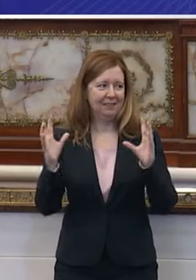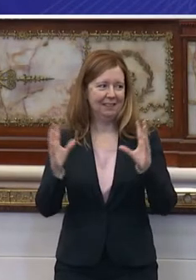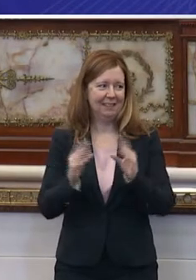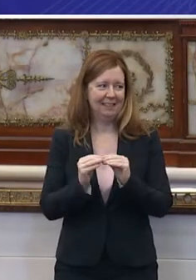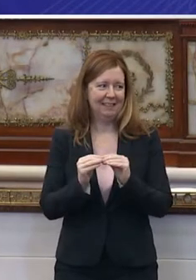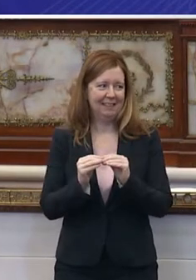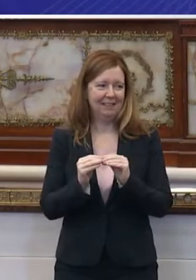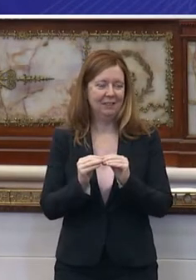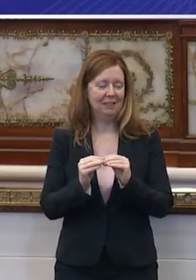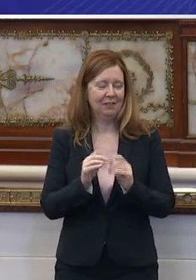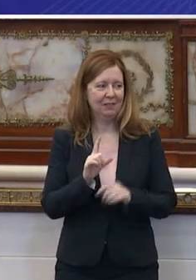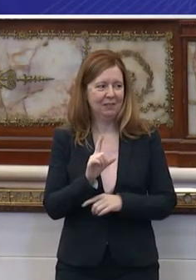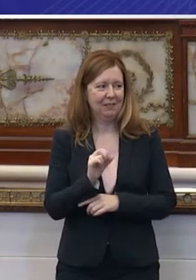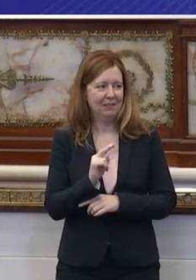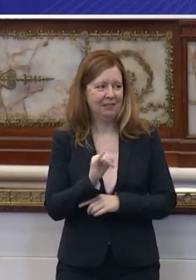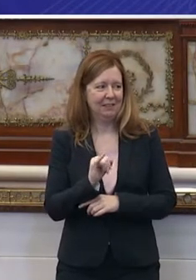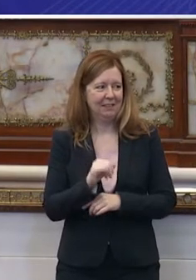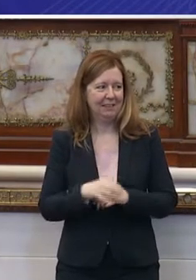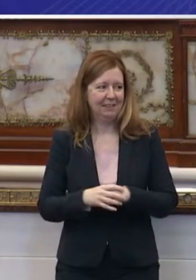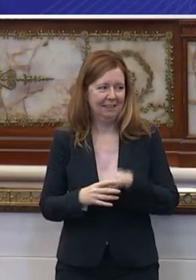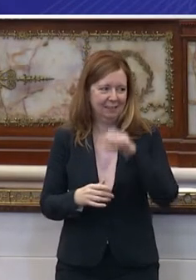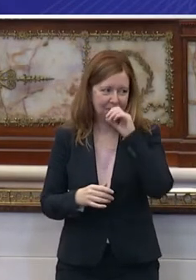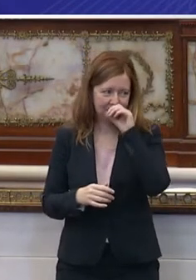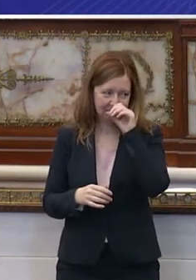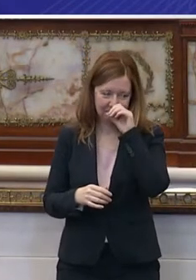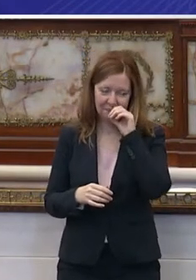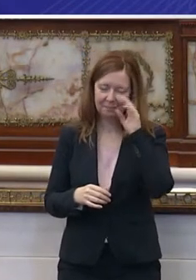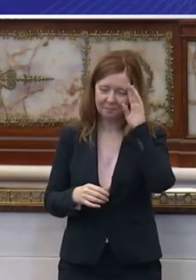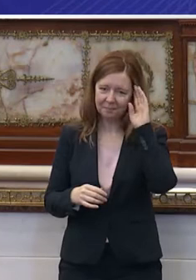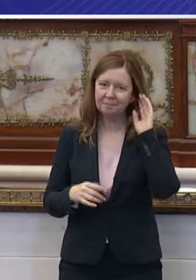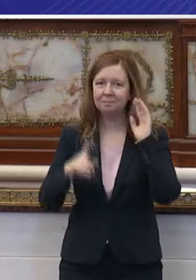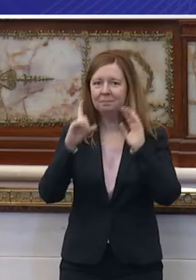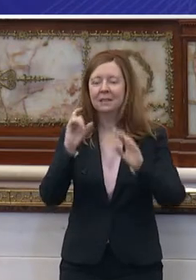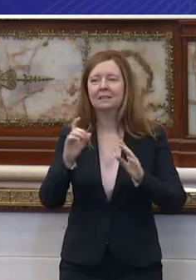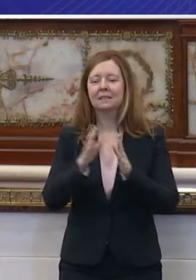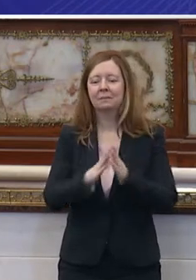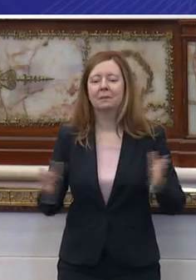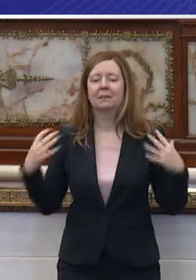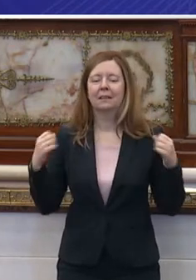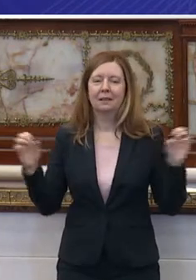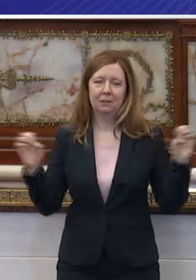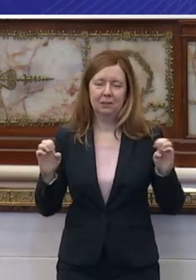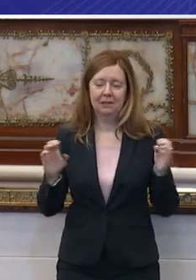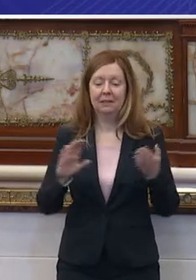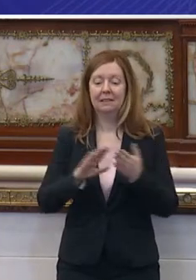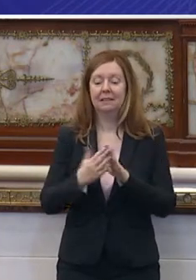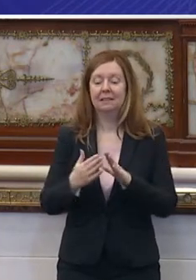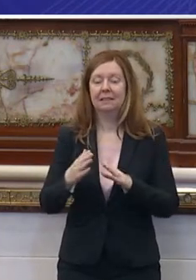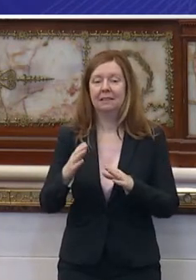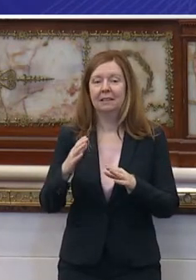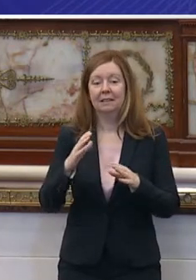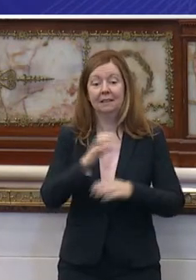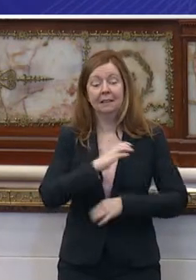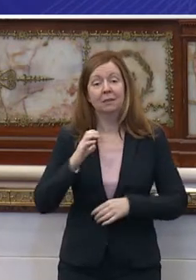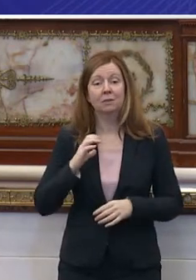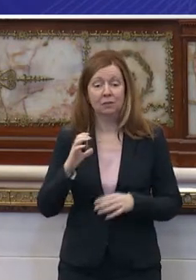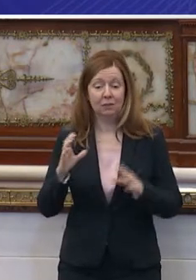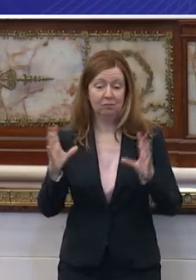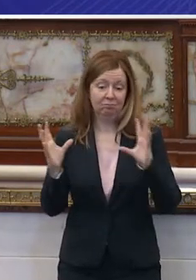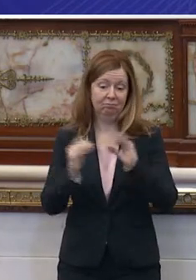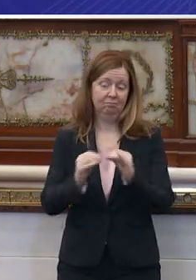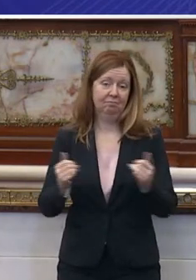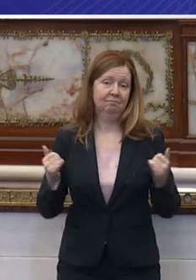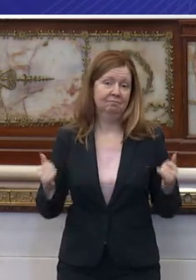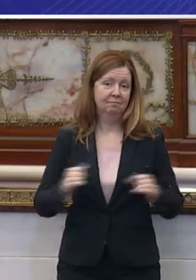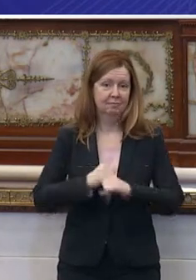public hearing as follows. Due to the current public health emergency, City Council committees are currently meeting remotely.